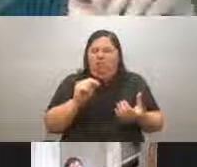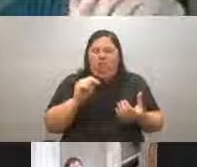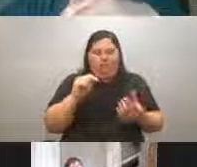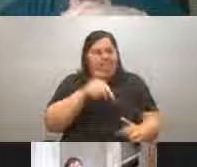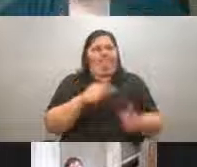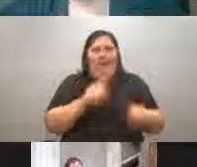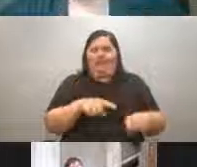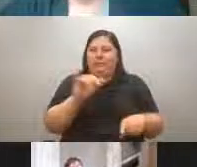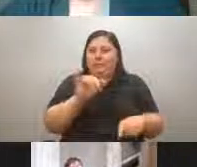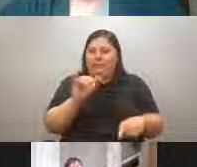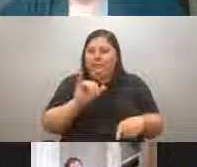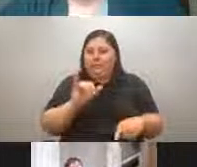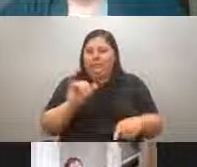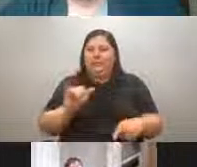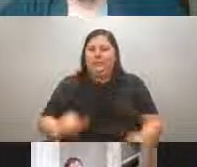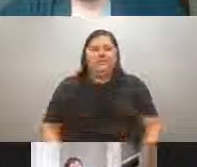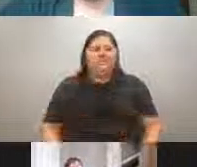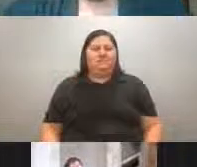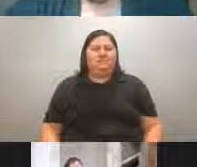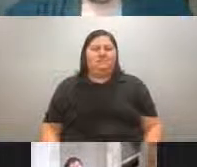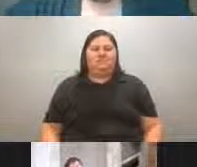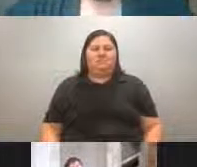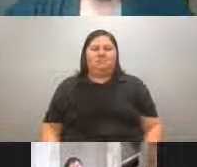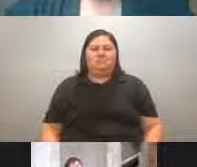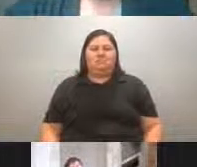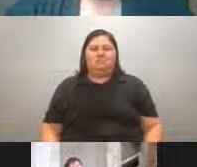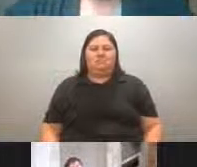art activities are already taking place for the students.